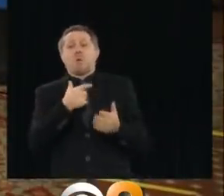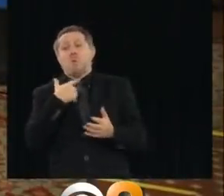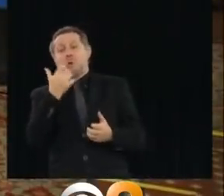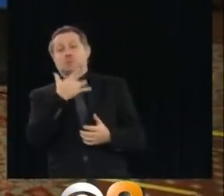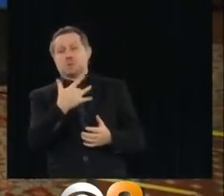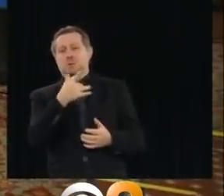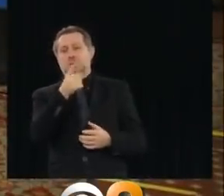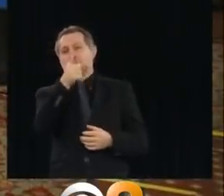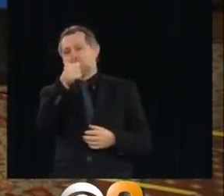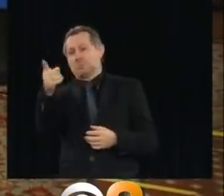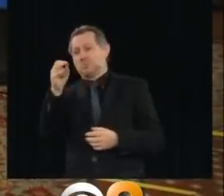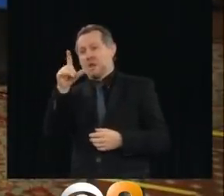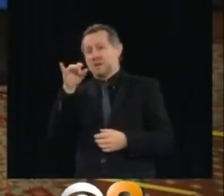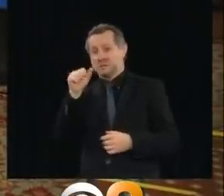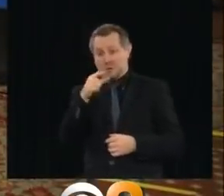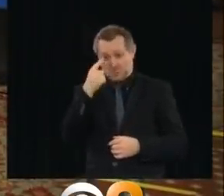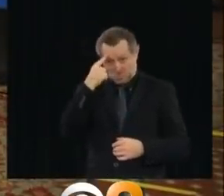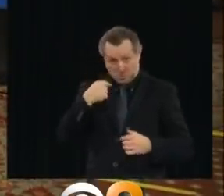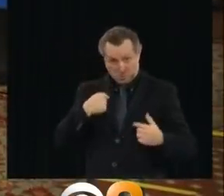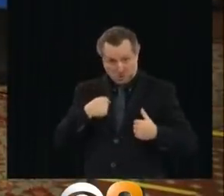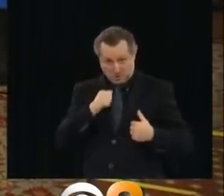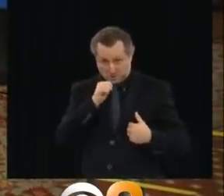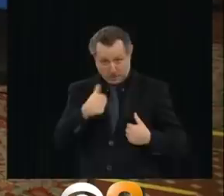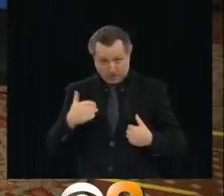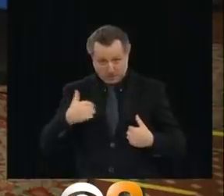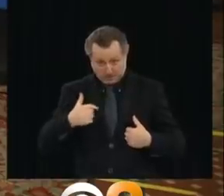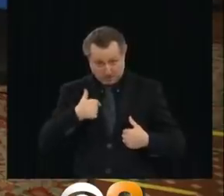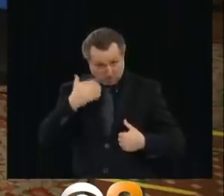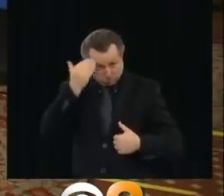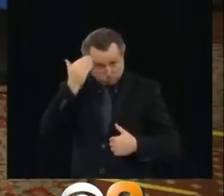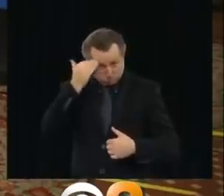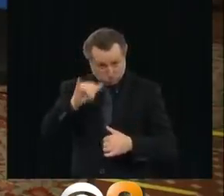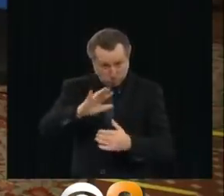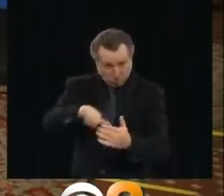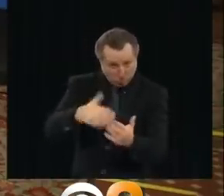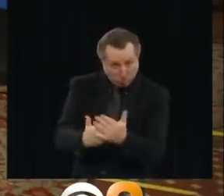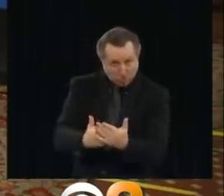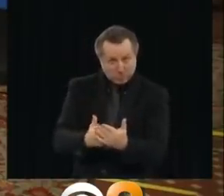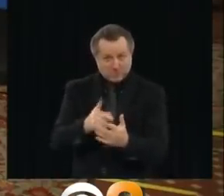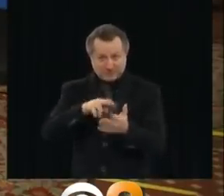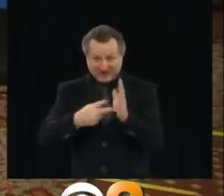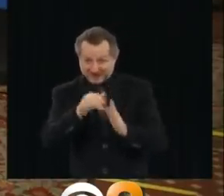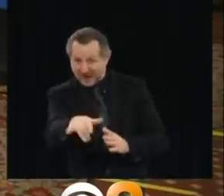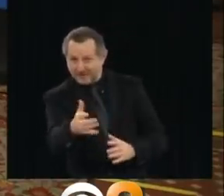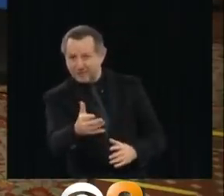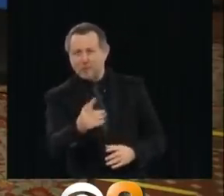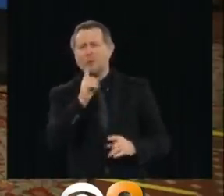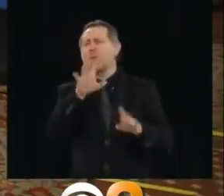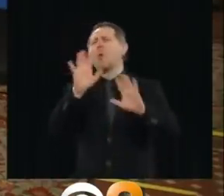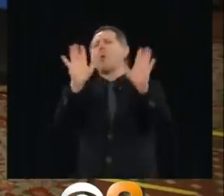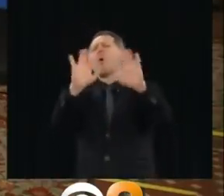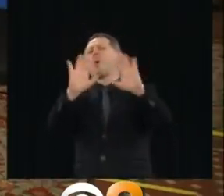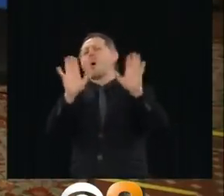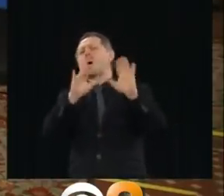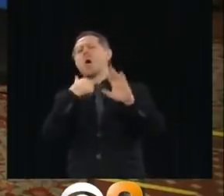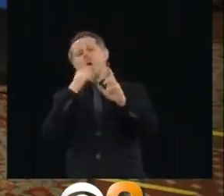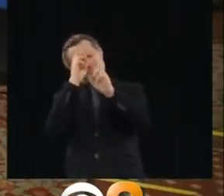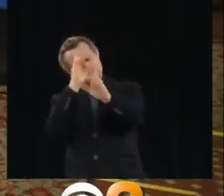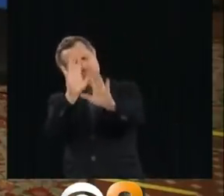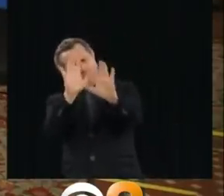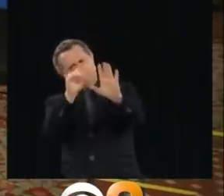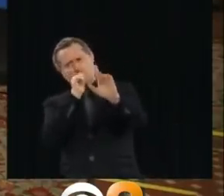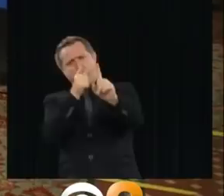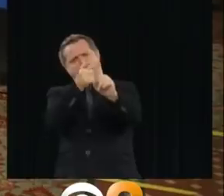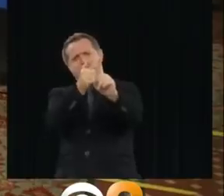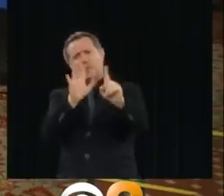say that you think maybe I don't have a command of the facts? Is that what you're implying? I'm saying that's her specialty. It's a compliment towards